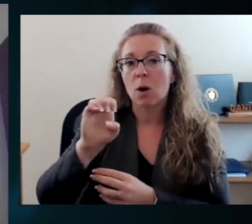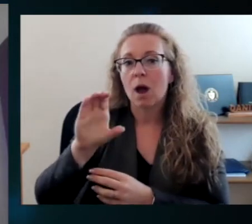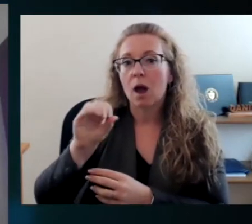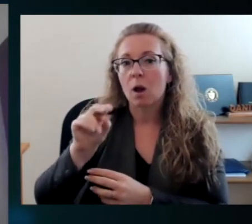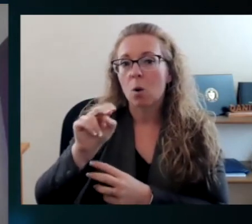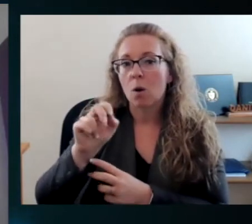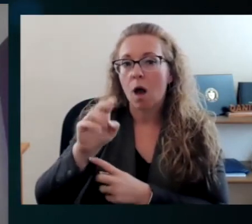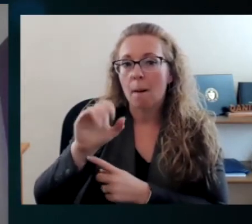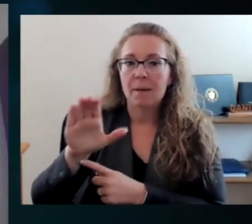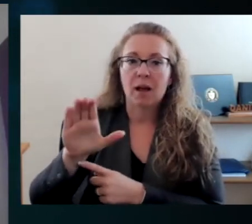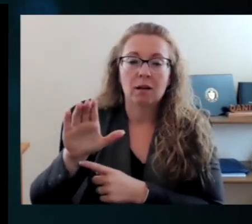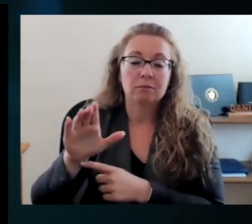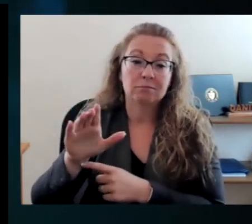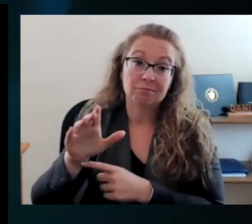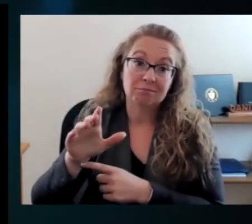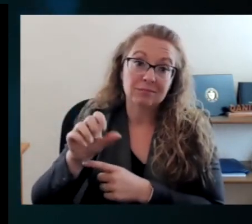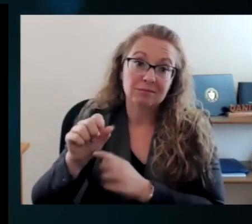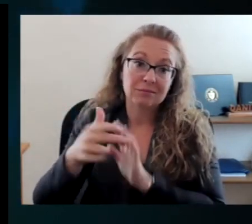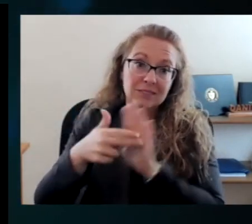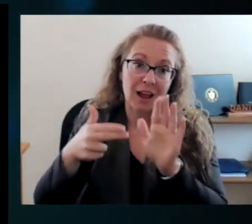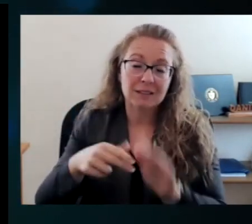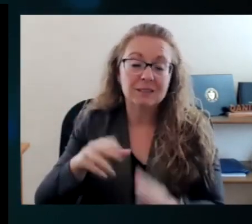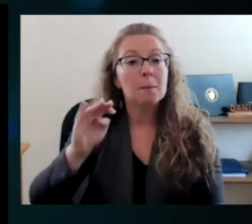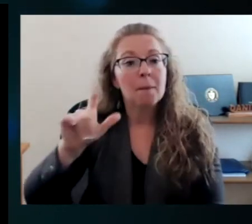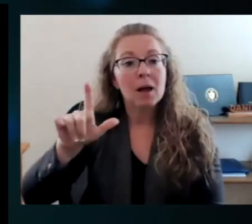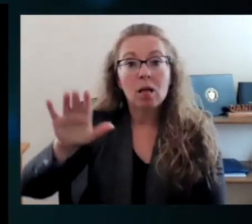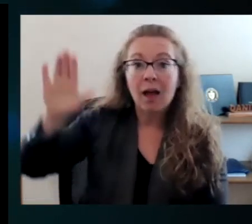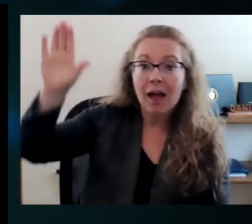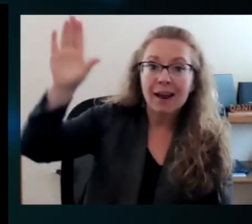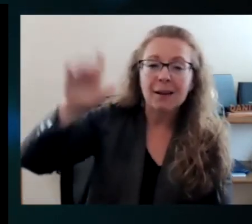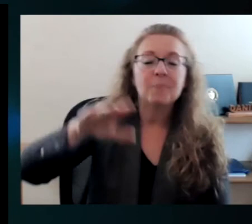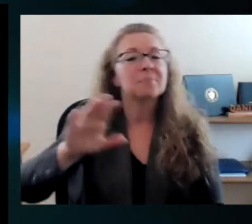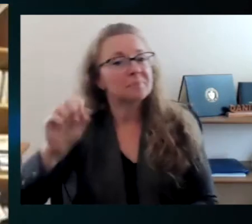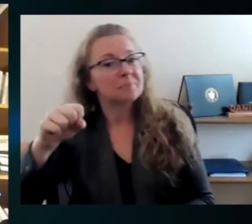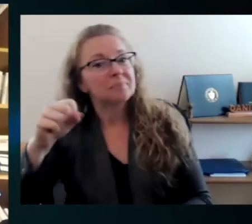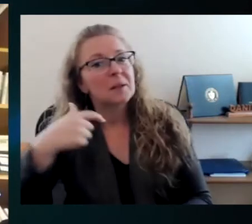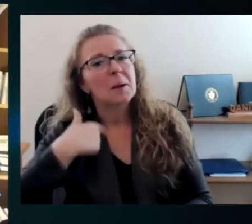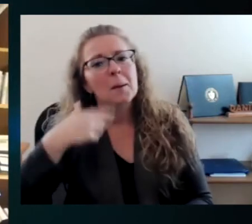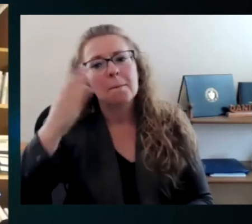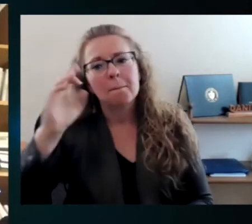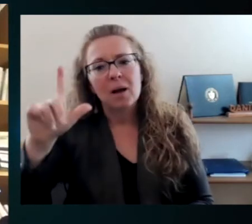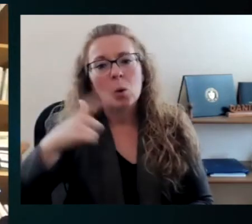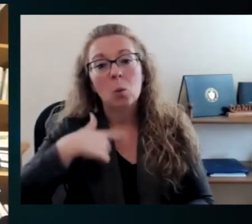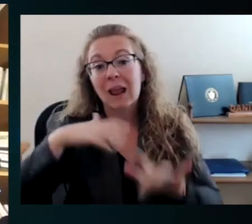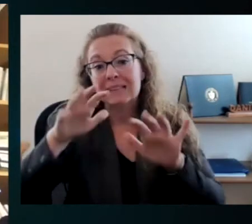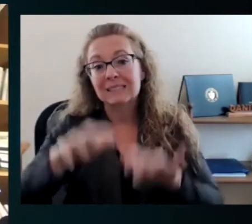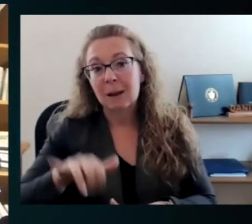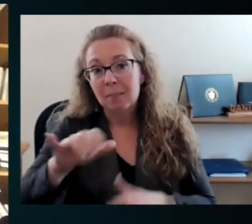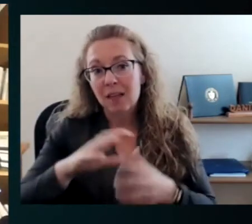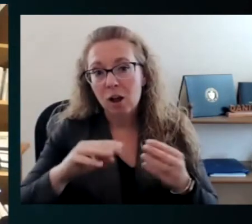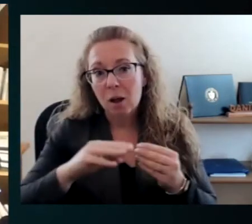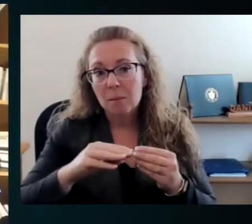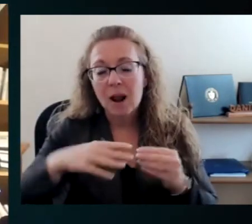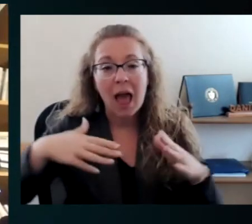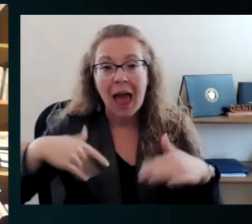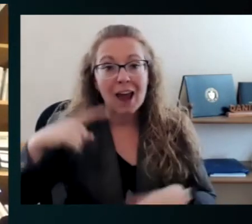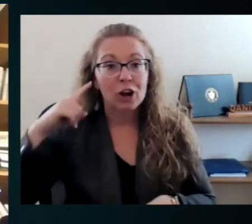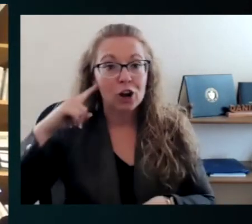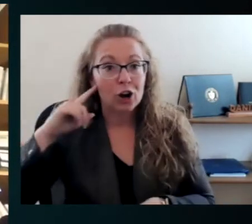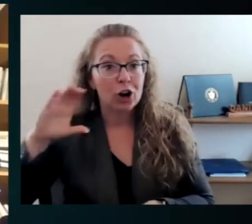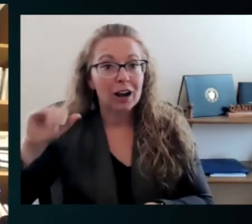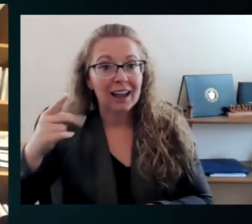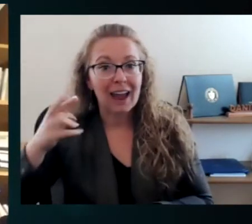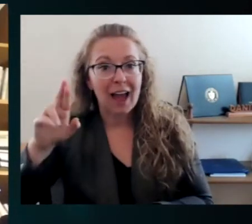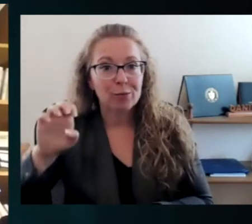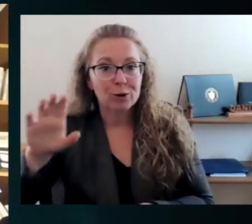Yes, and Michael, you have your hand up. Yeah, I wanted to say, when I typed that in, I hadn't yet heard what Catherine had to say. And so